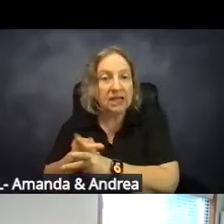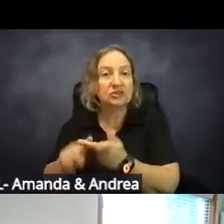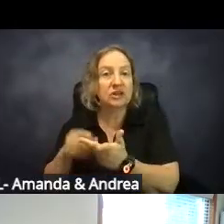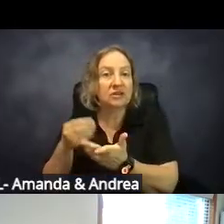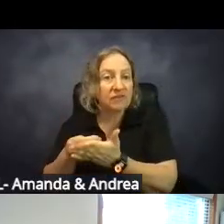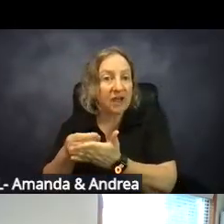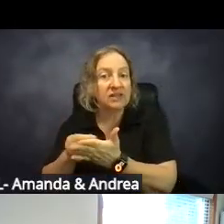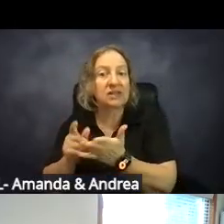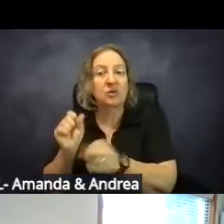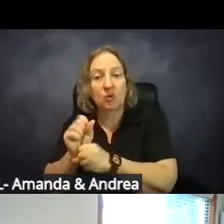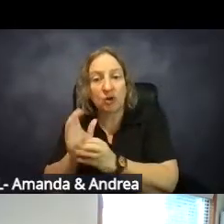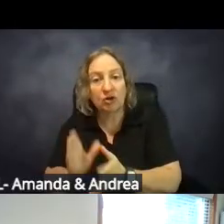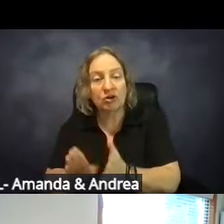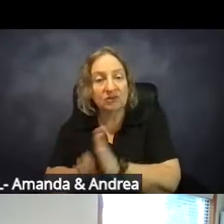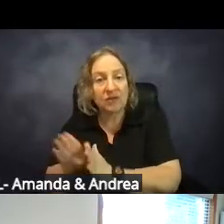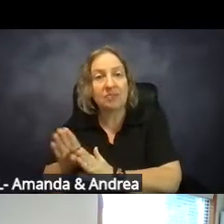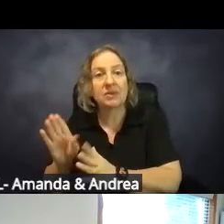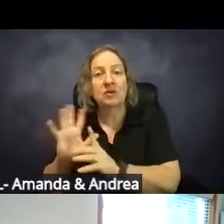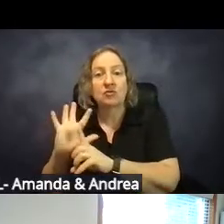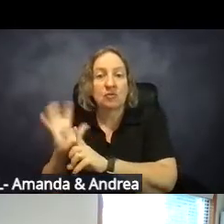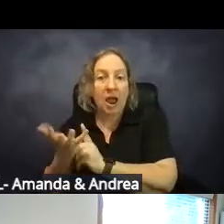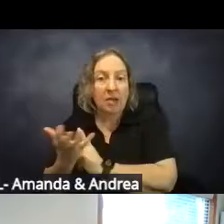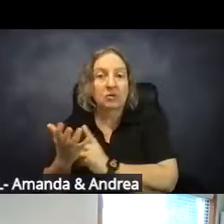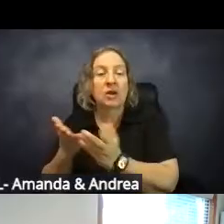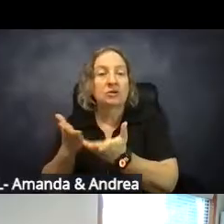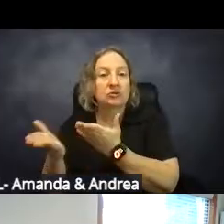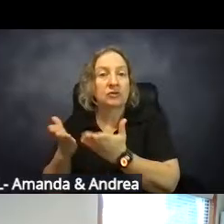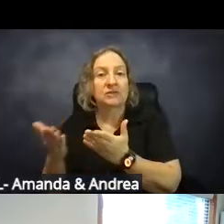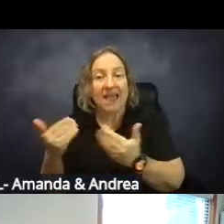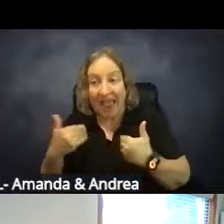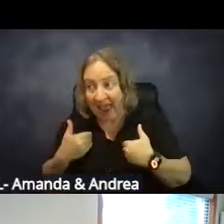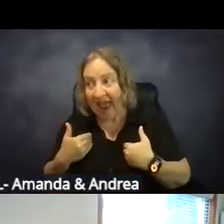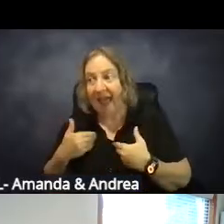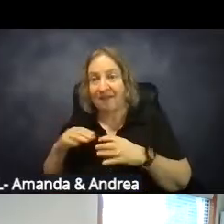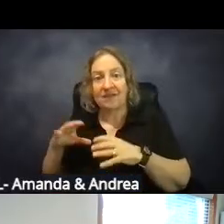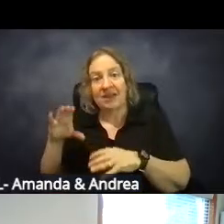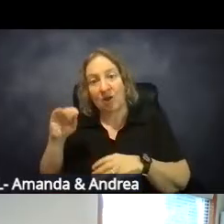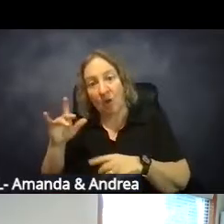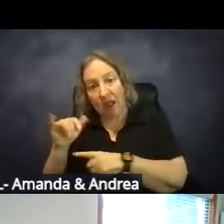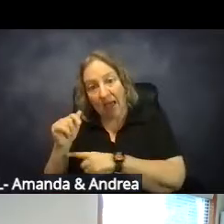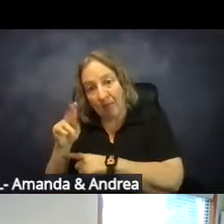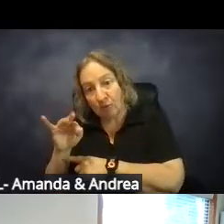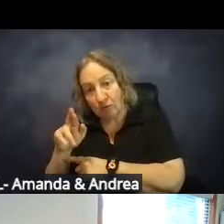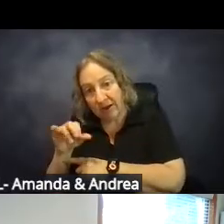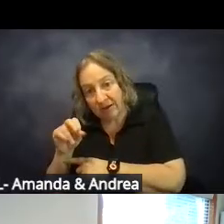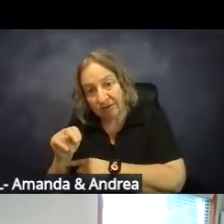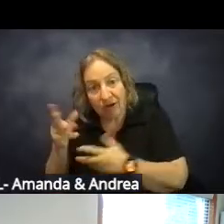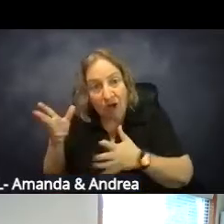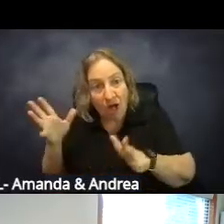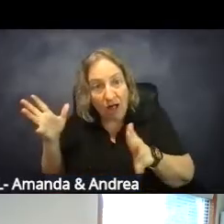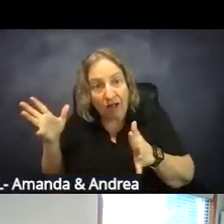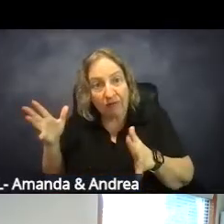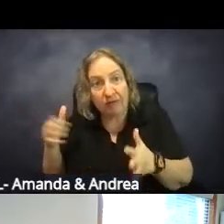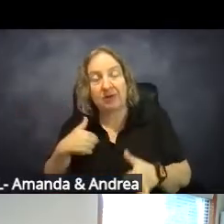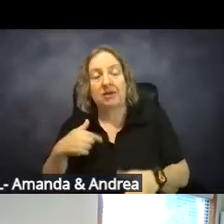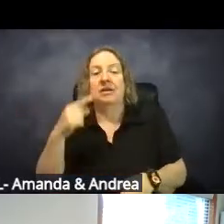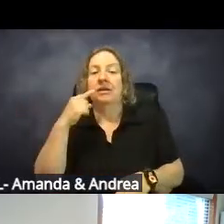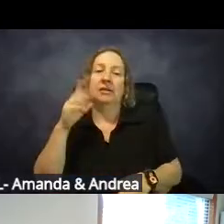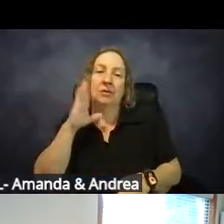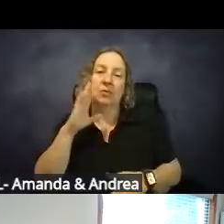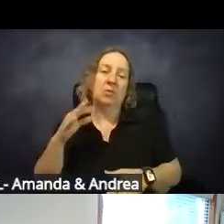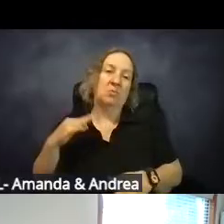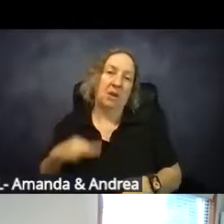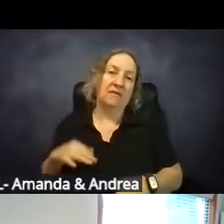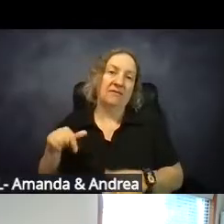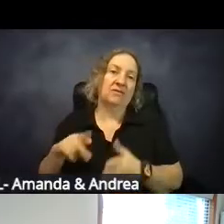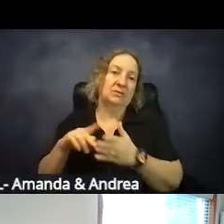workforce development, wraparound services, there's an existing collaboration that I think will really benefit